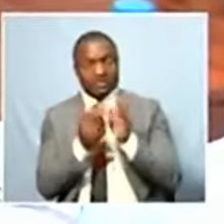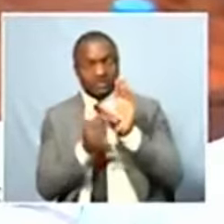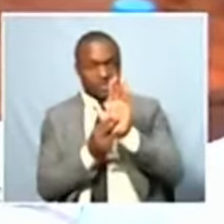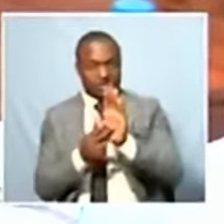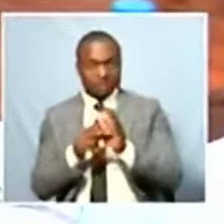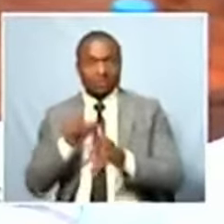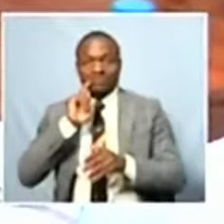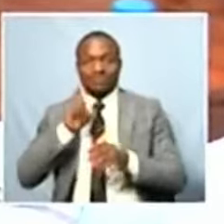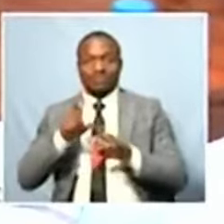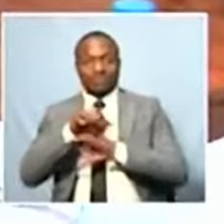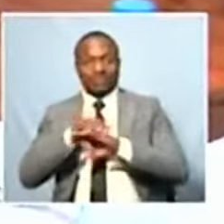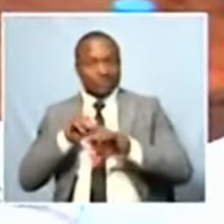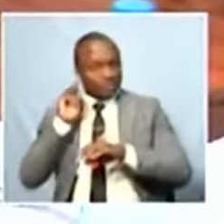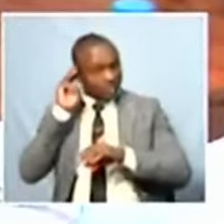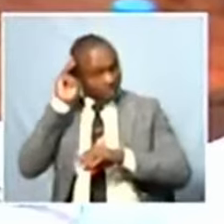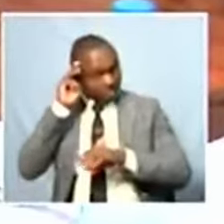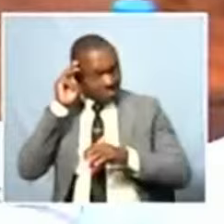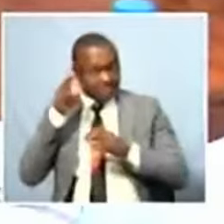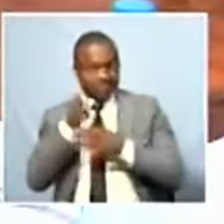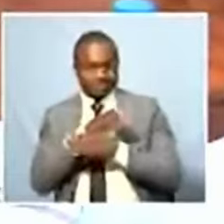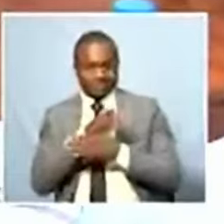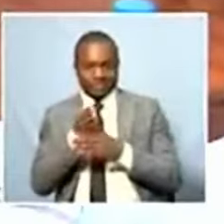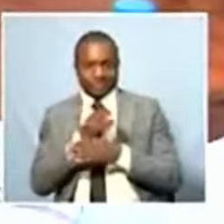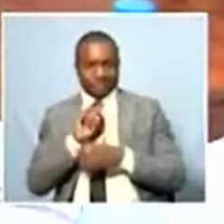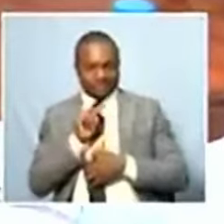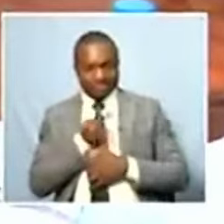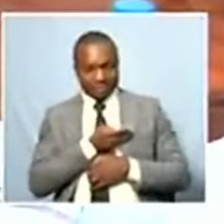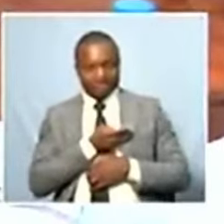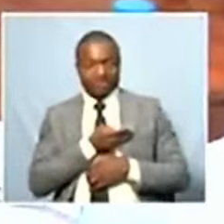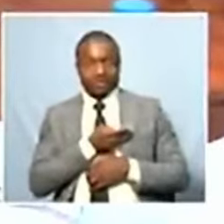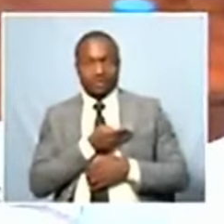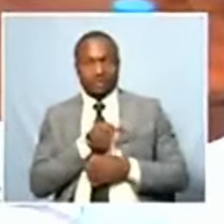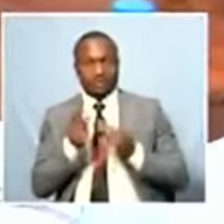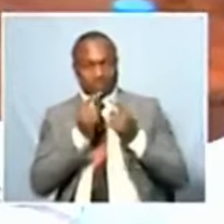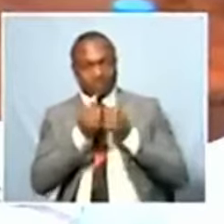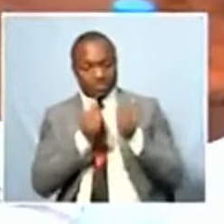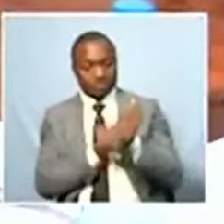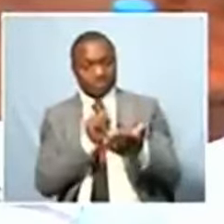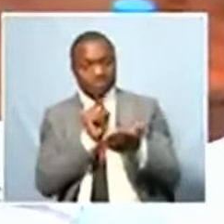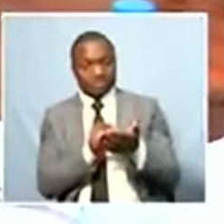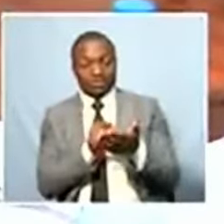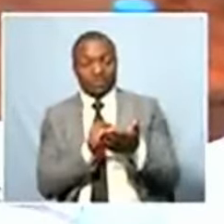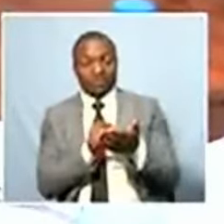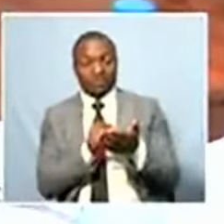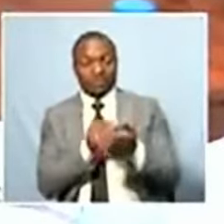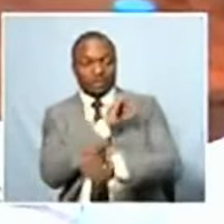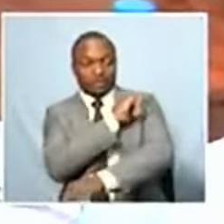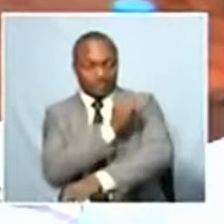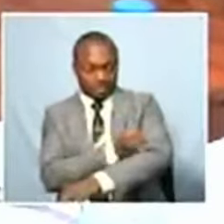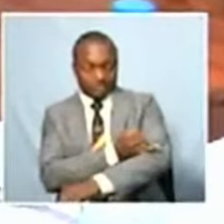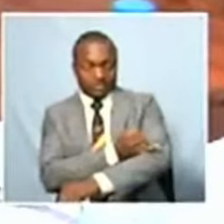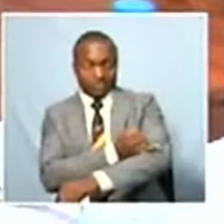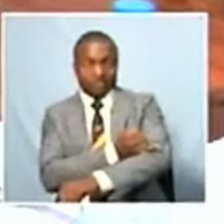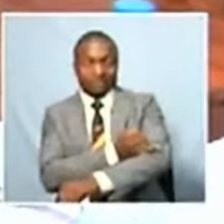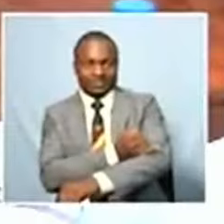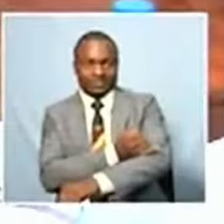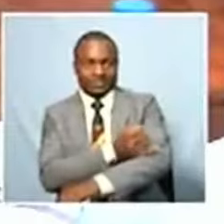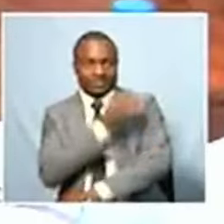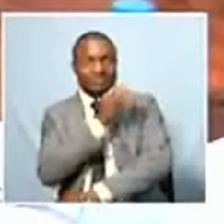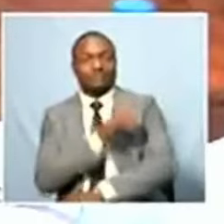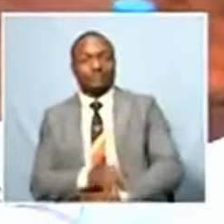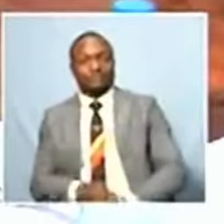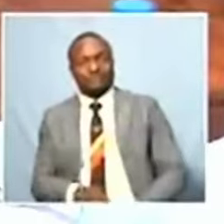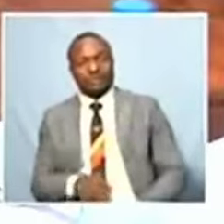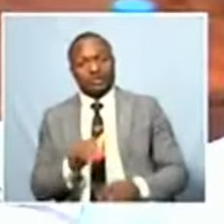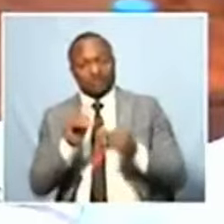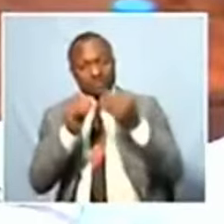think we need to call the Minister of Commerce for us to reinforce on that one. So in terms of the provisions, Cap 12 of the laws of Zambia, the immunity, that